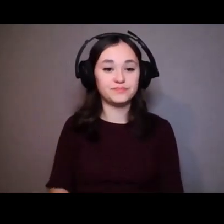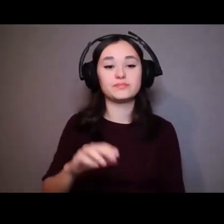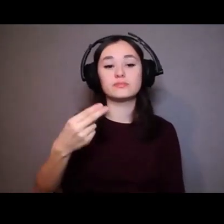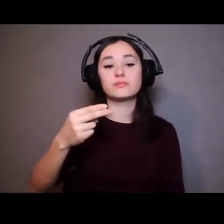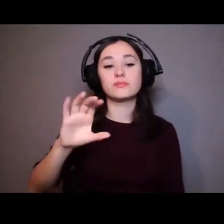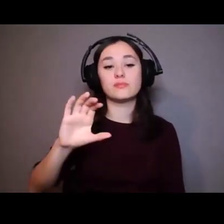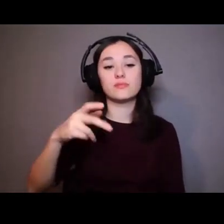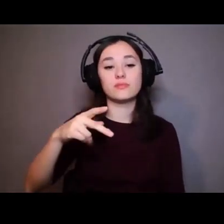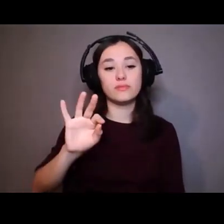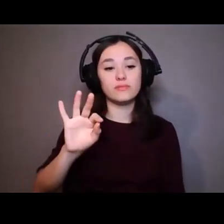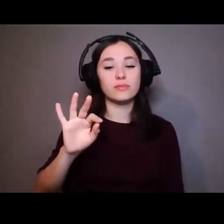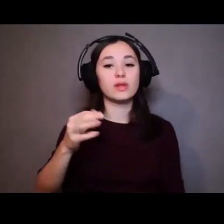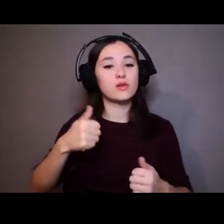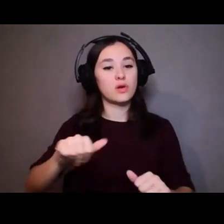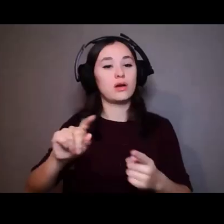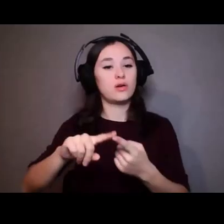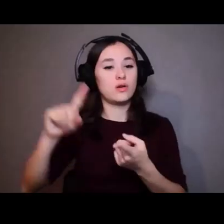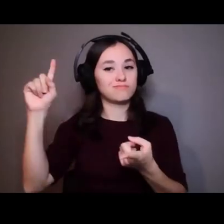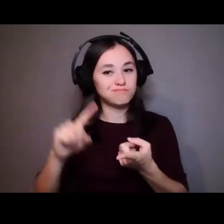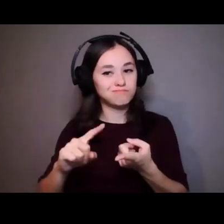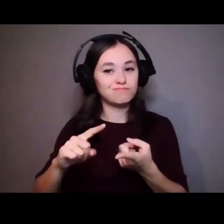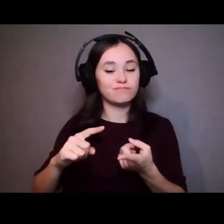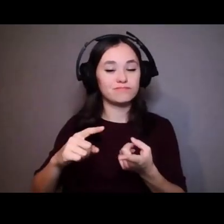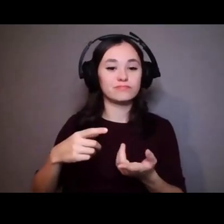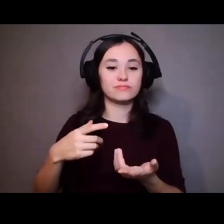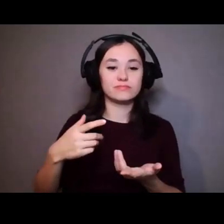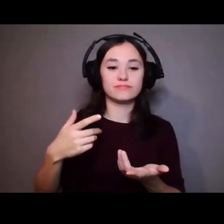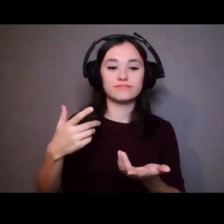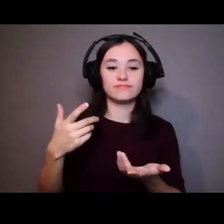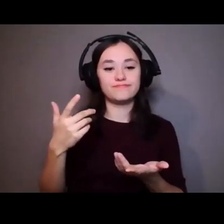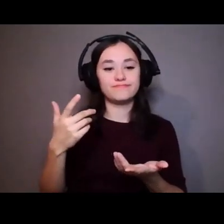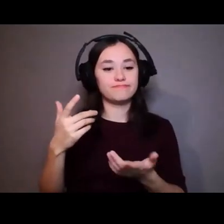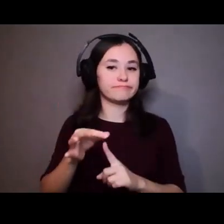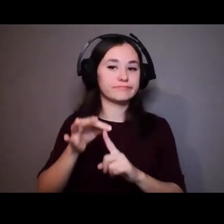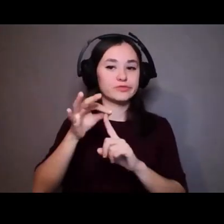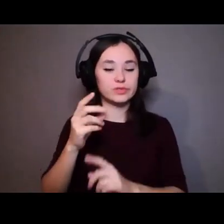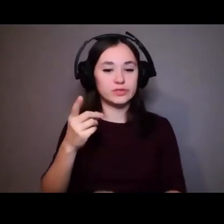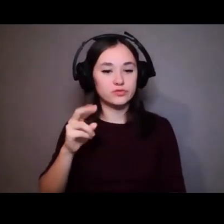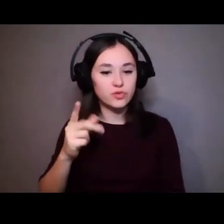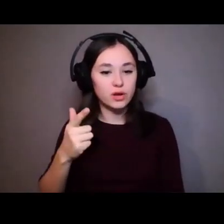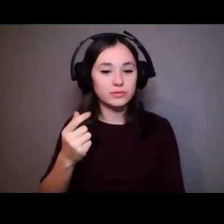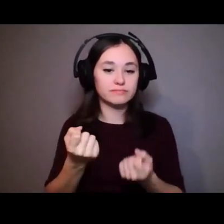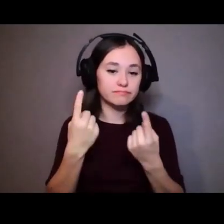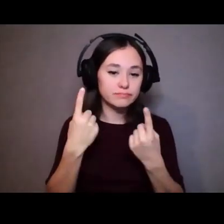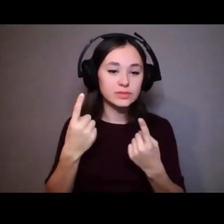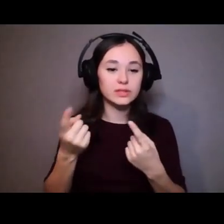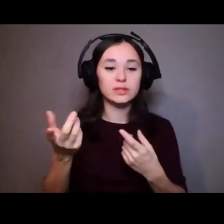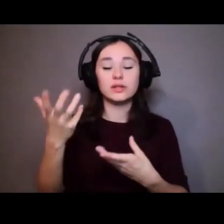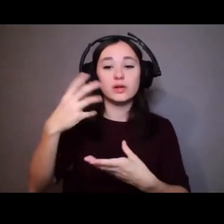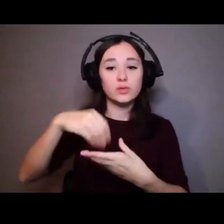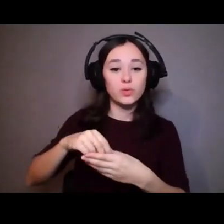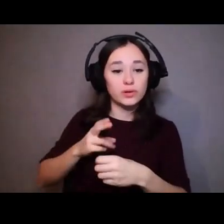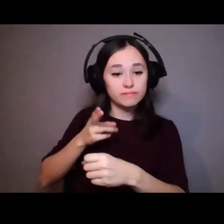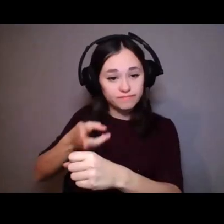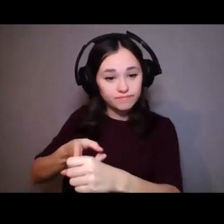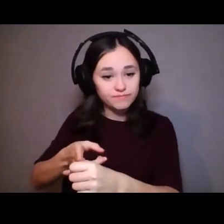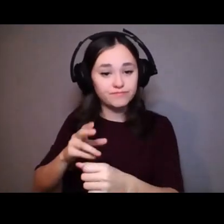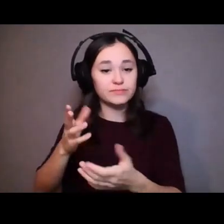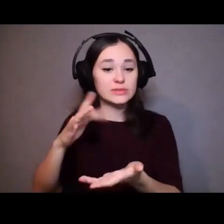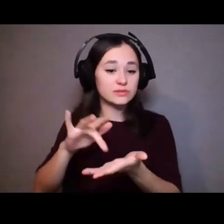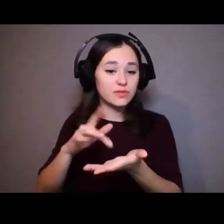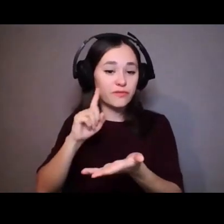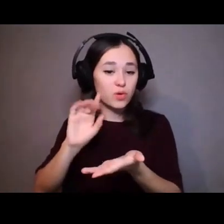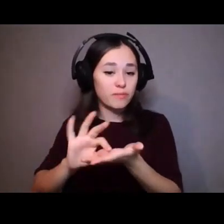mitigate high-cost specialty drug spending, including joining the Centers for Medicare and Medicaid Innovation, or CMMI's, cell and